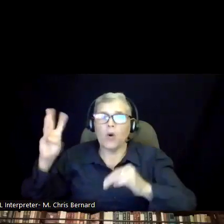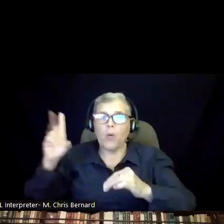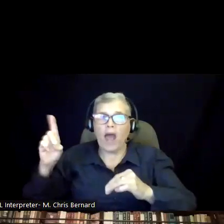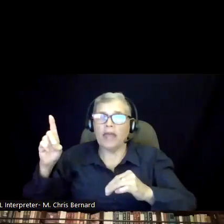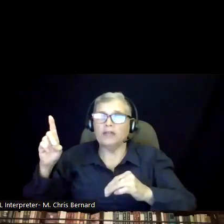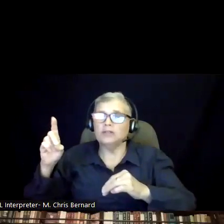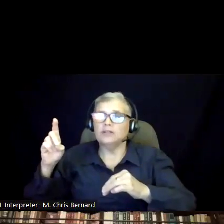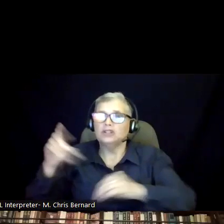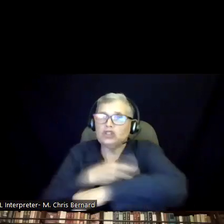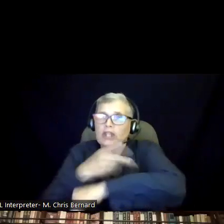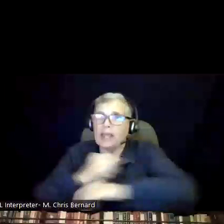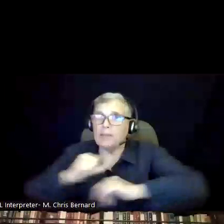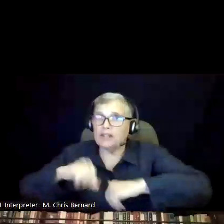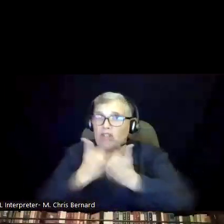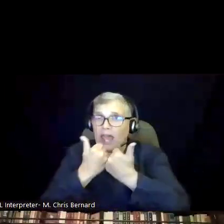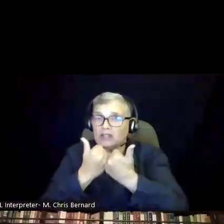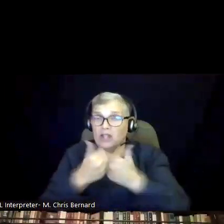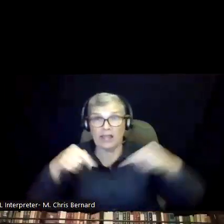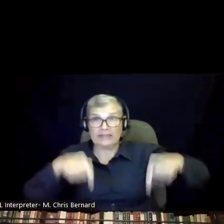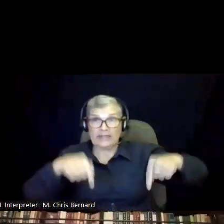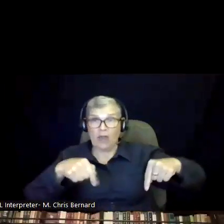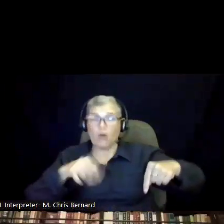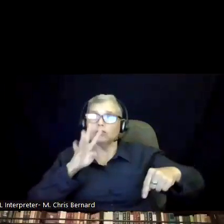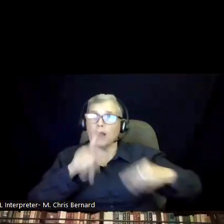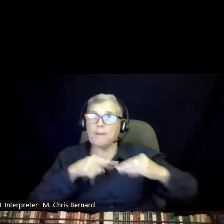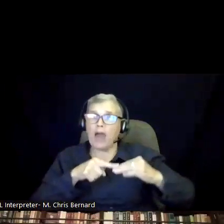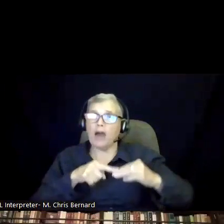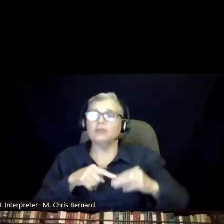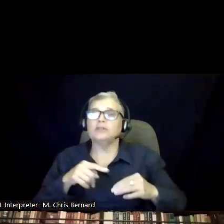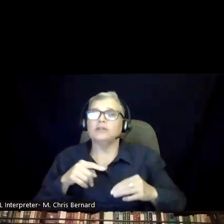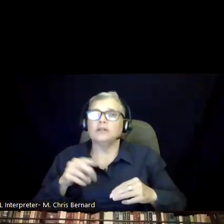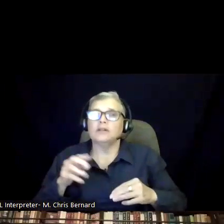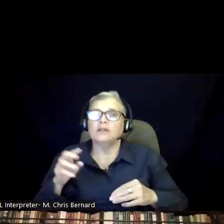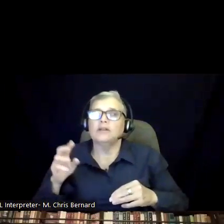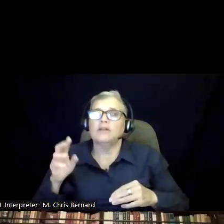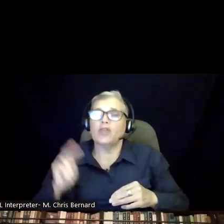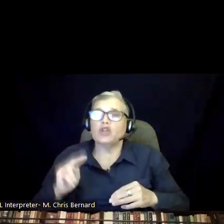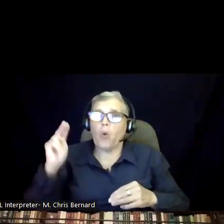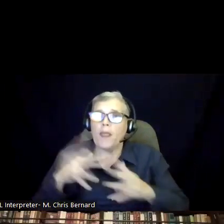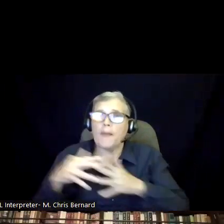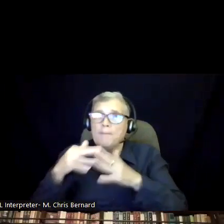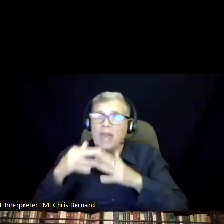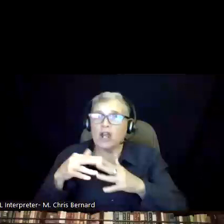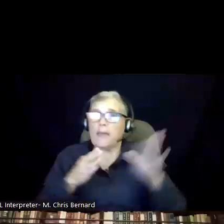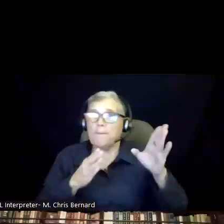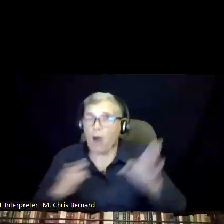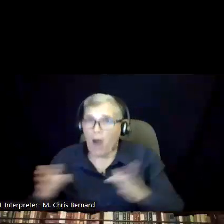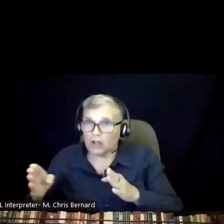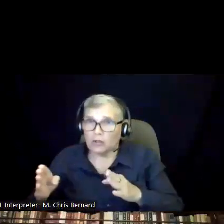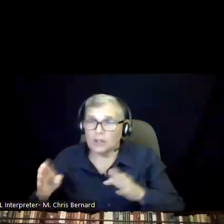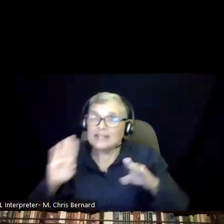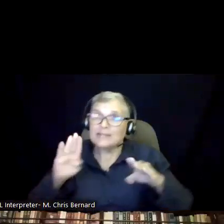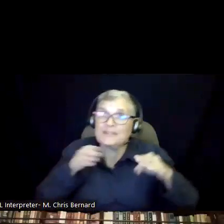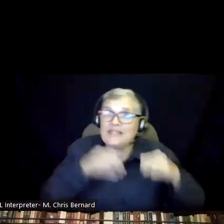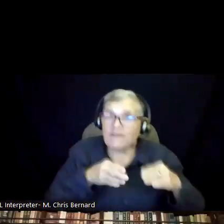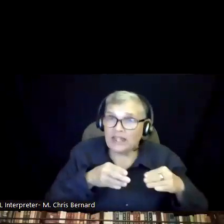tonight as a group. We're talking about the North American model of wildlife conservation. We're talking about sheep conservation, but we